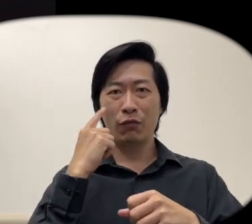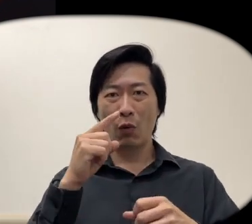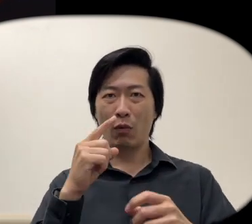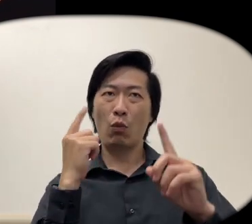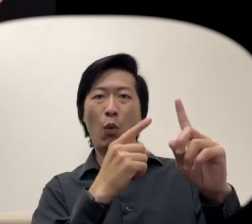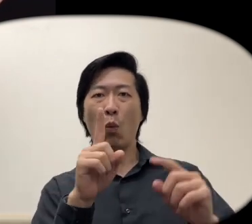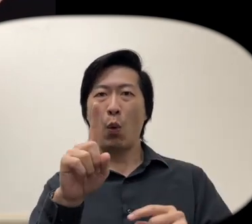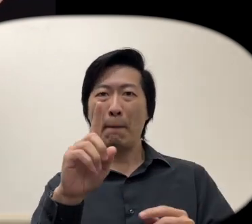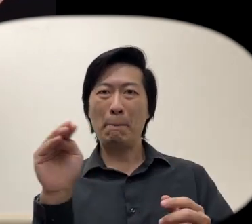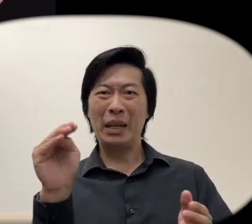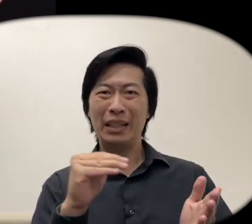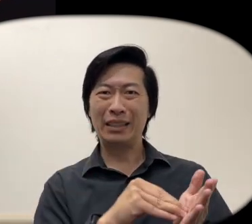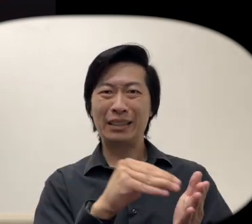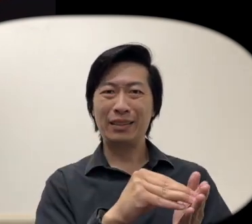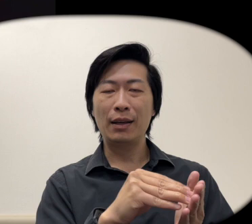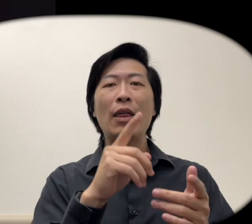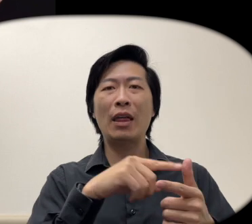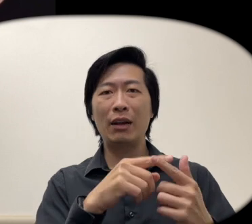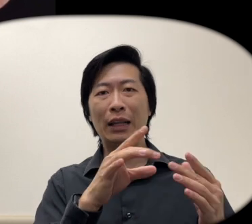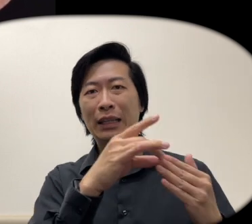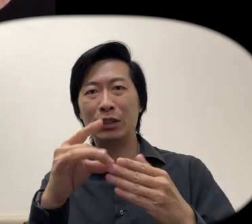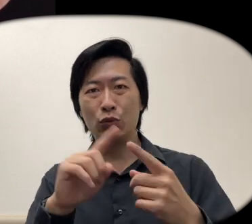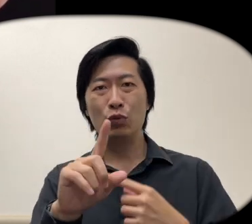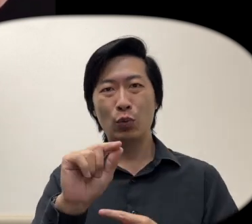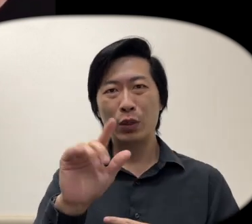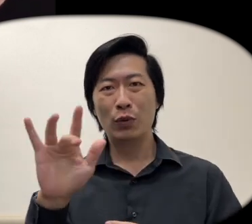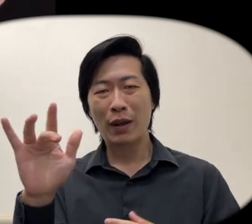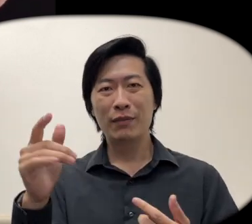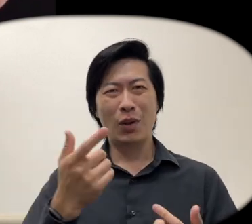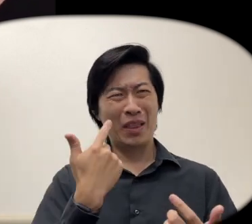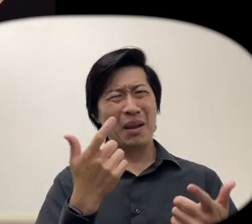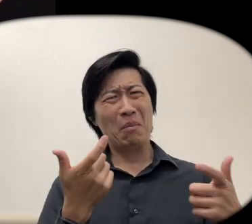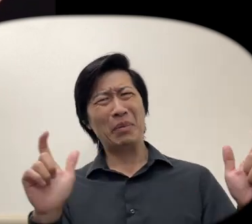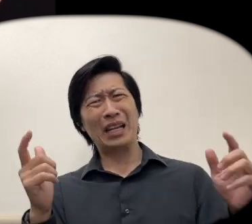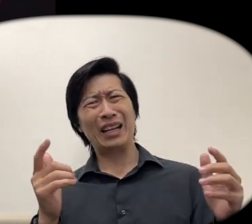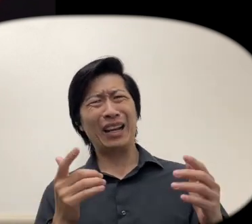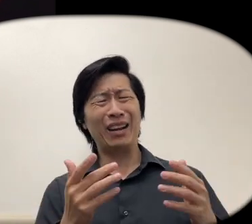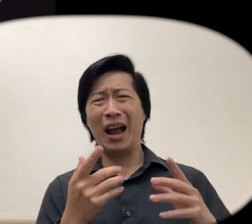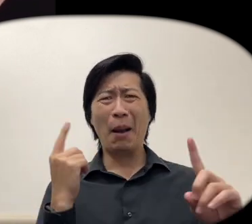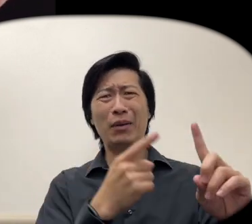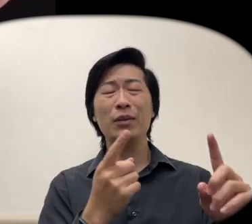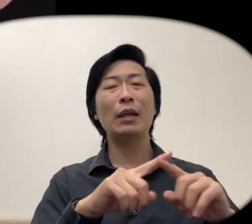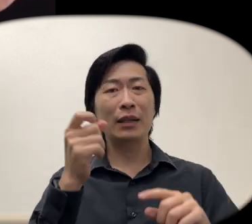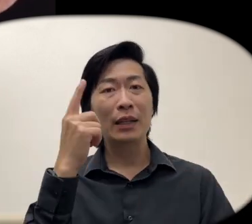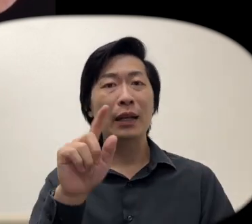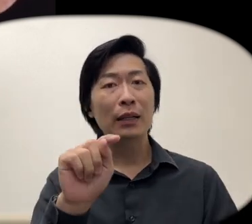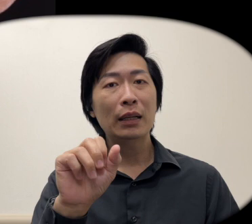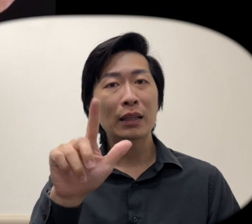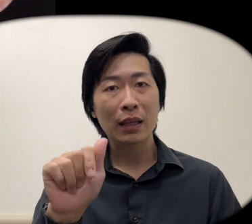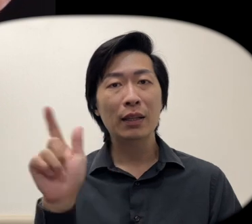to give additional context as to why this is so ambitious, Tesla, which is the biggest automaker of EVs in the world right now, Tesla